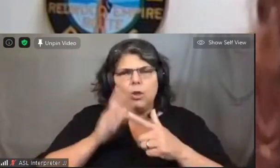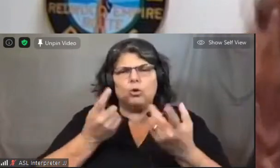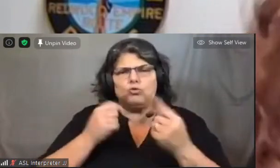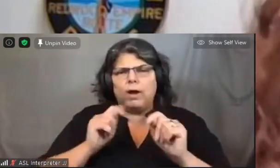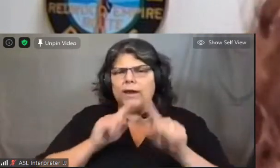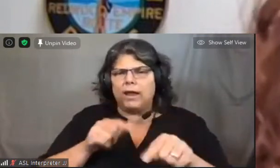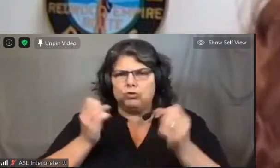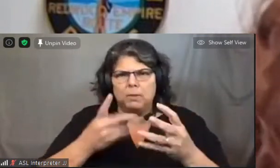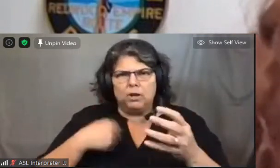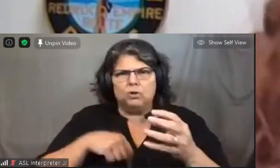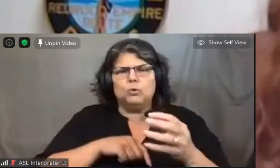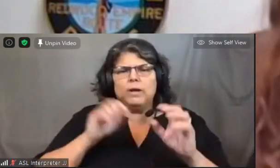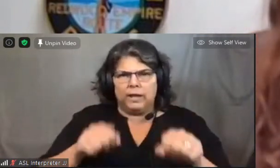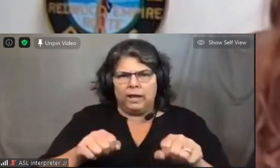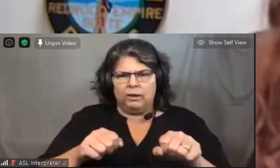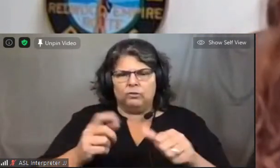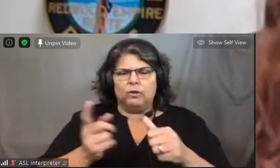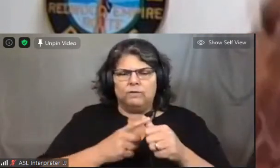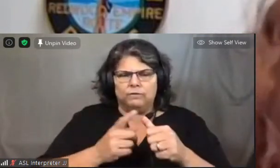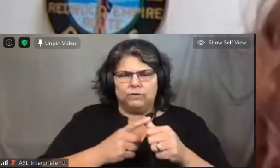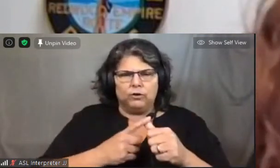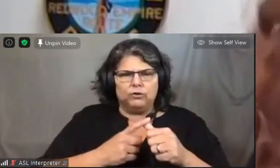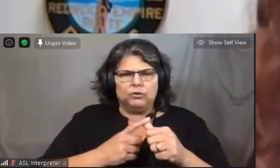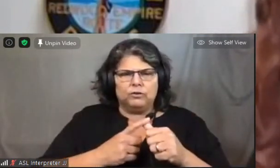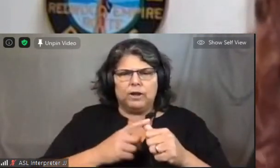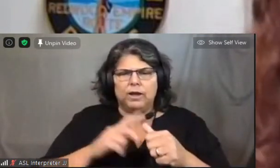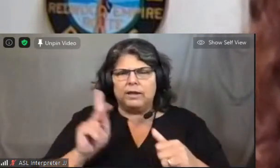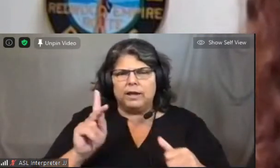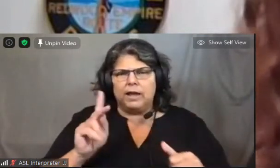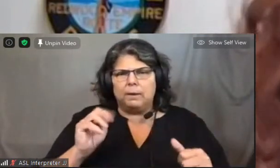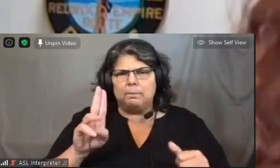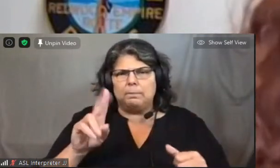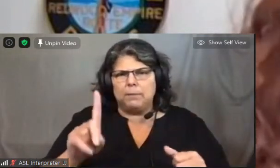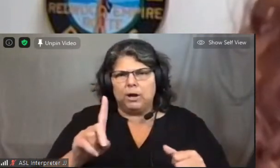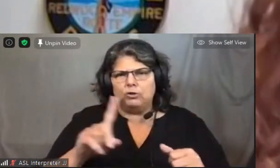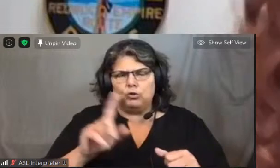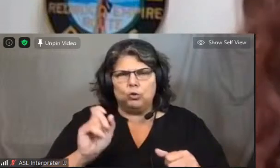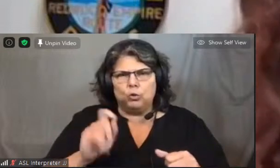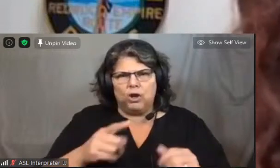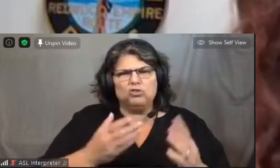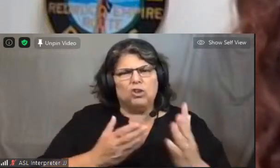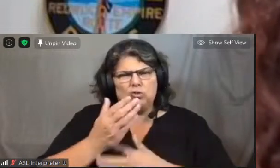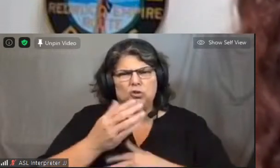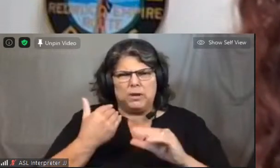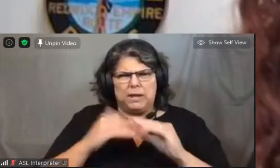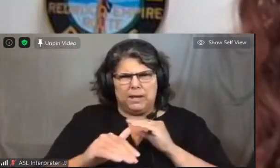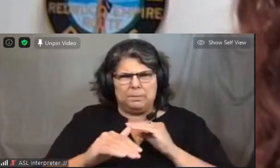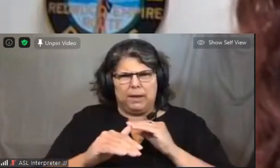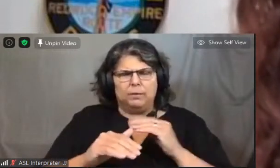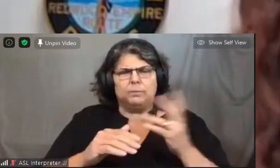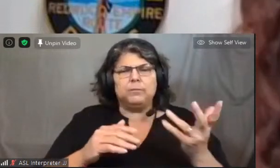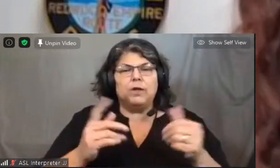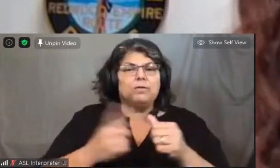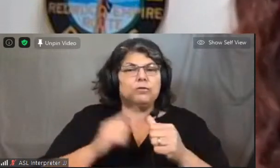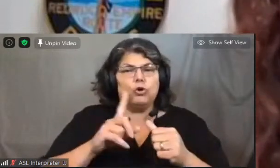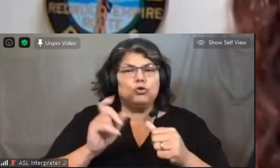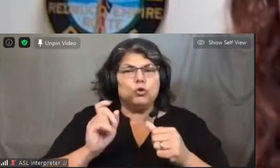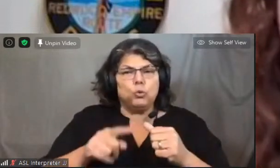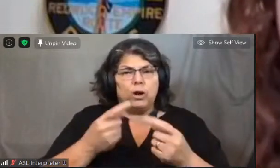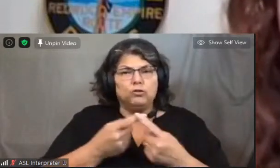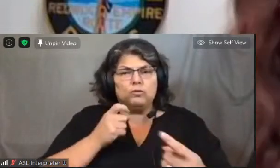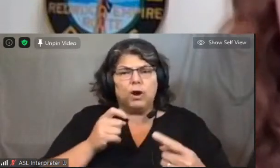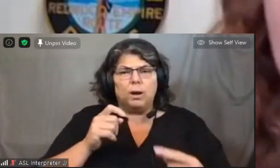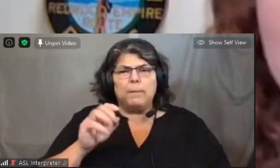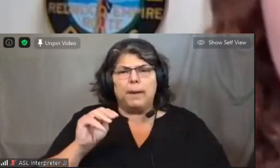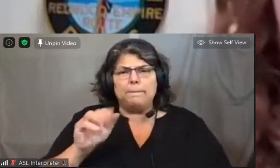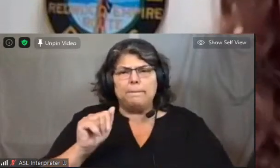with that, I'm going to start with KZYX questions, and they sent that via email. So the first question from Matt